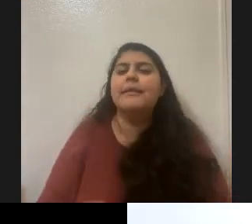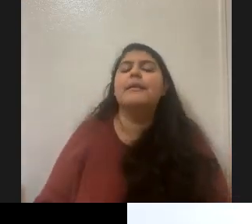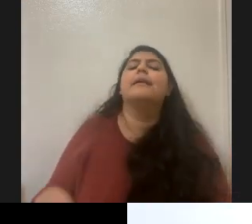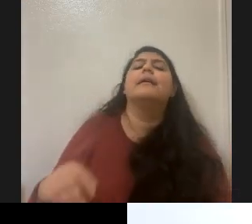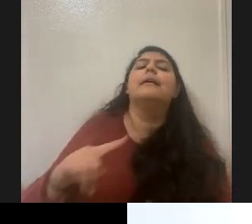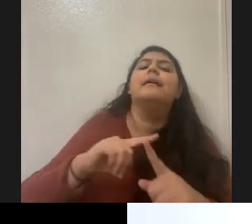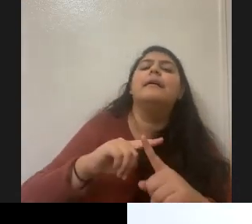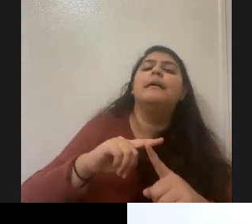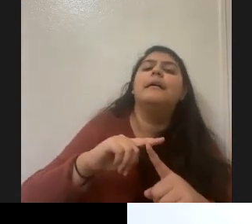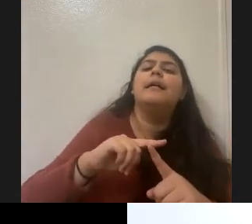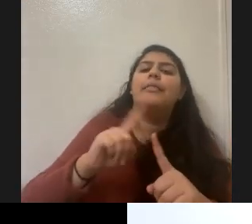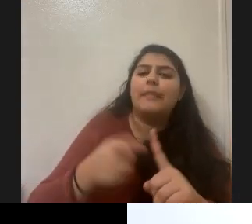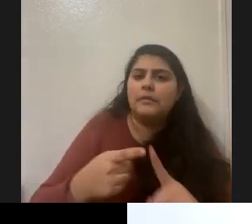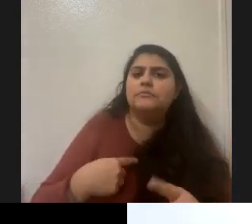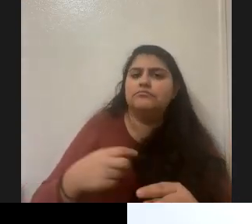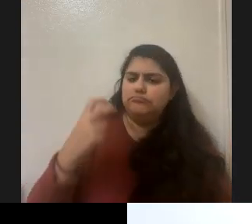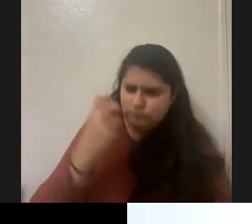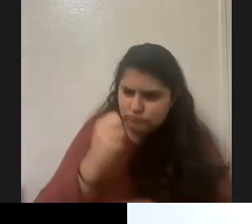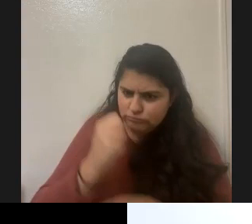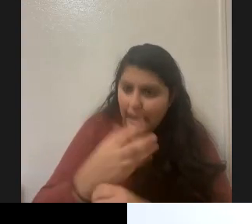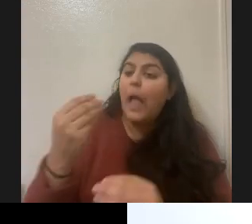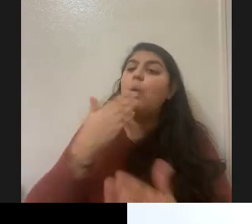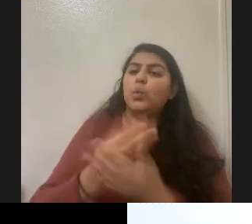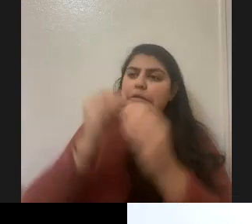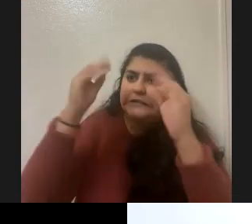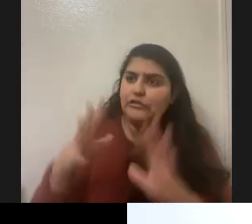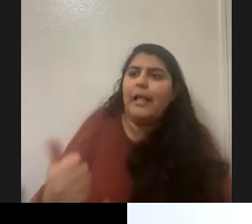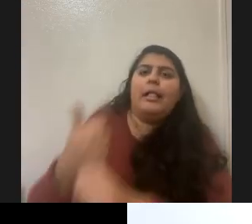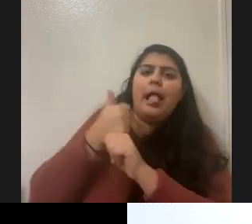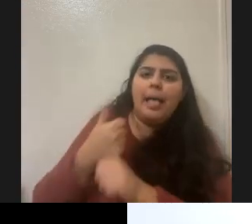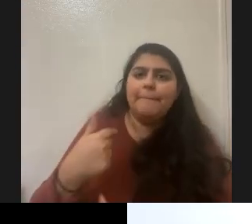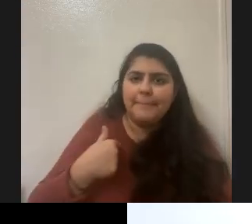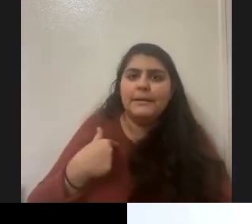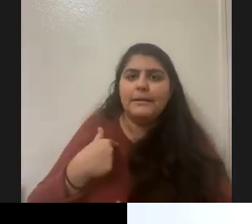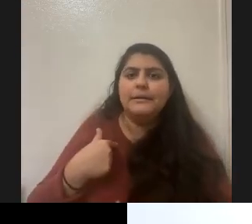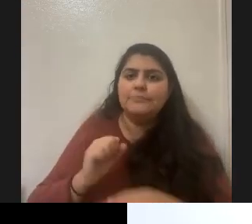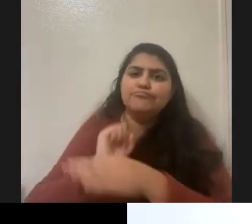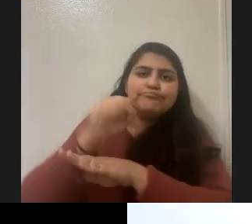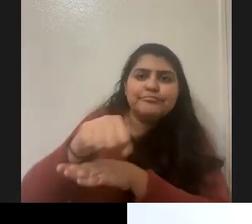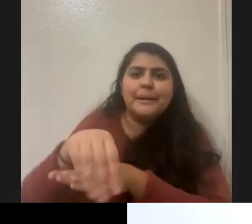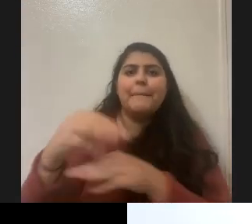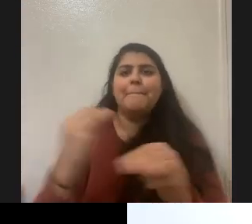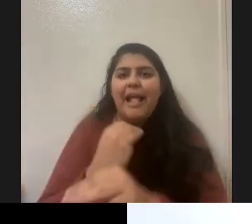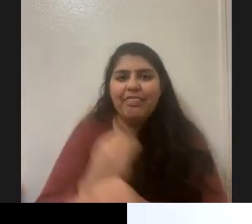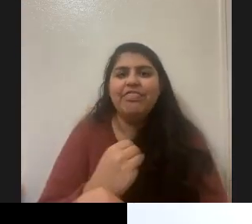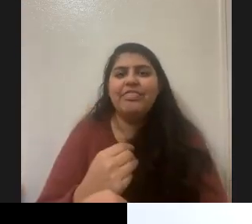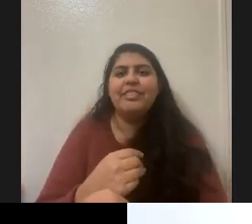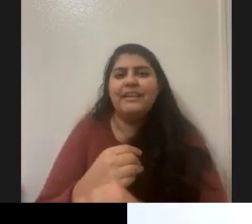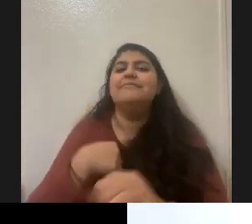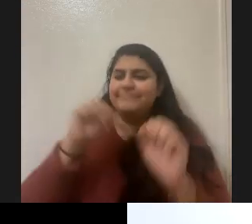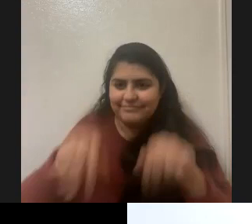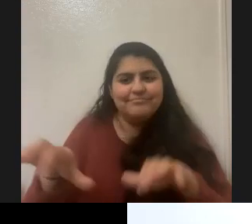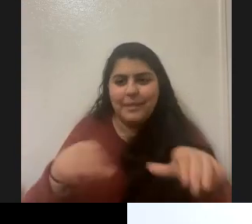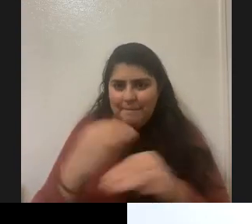lot of effort. And I think a really lot of really good teachers that ultimately helped me overcome, you know, math and being able to actually do math. It's not